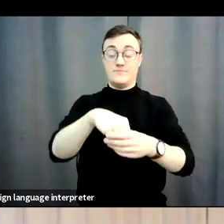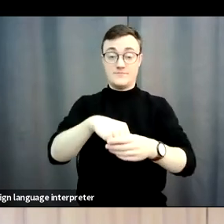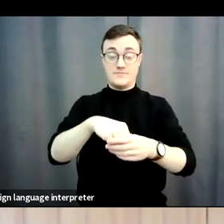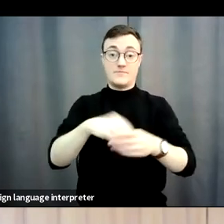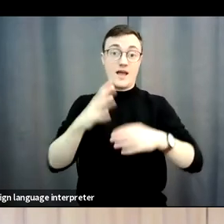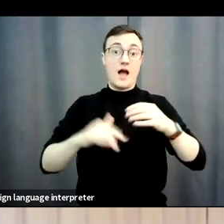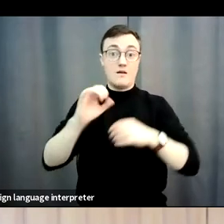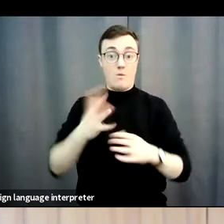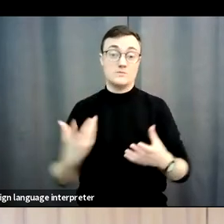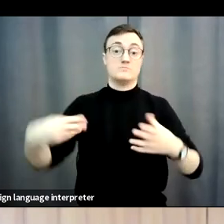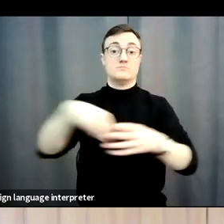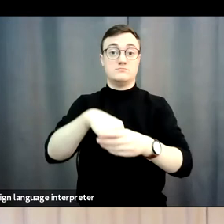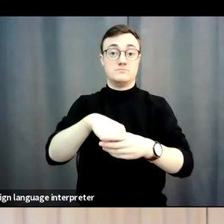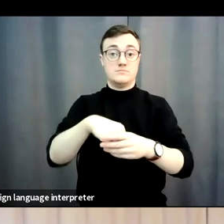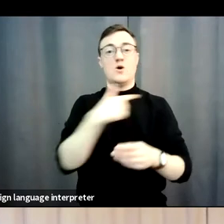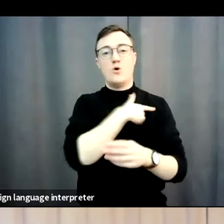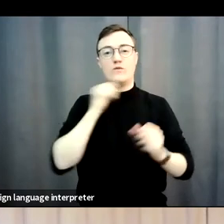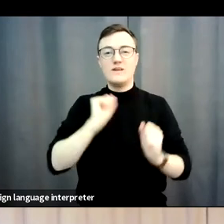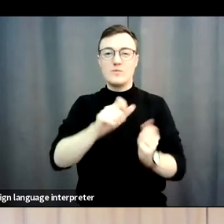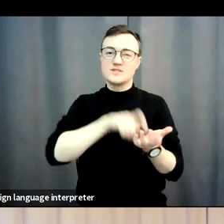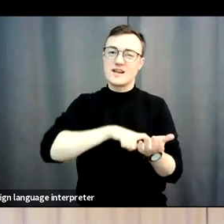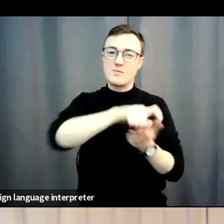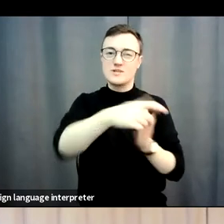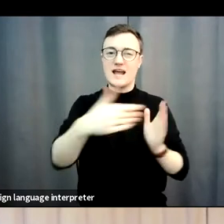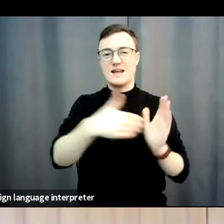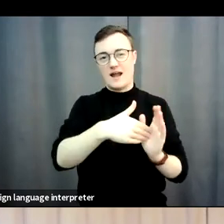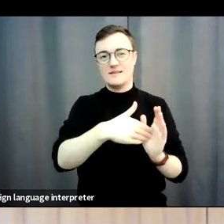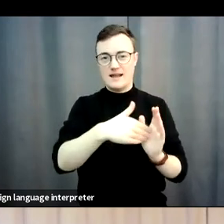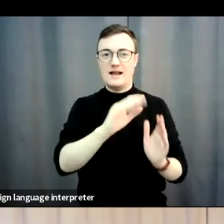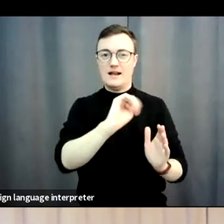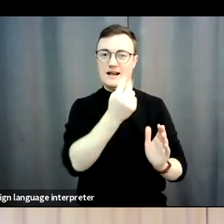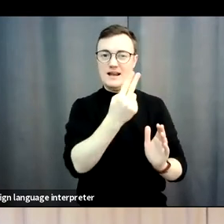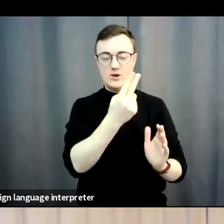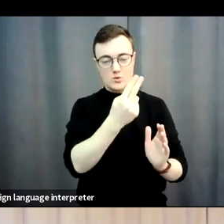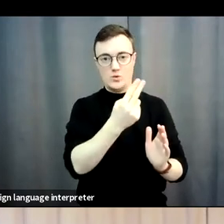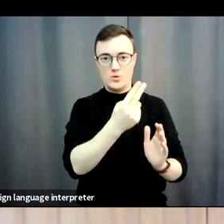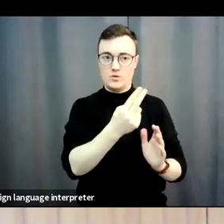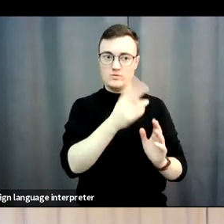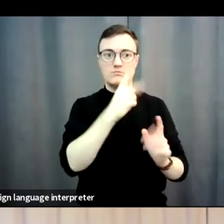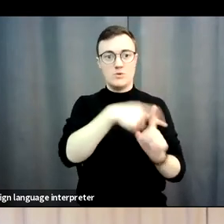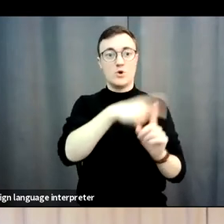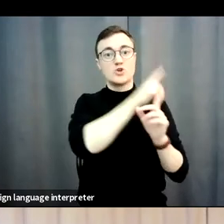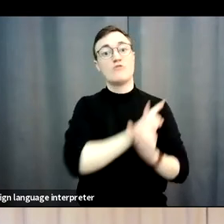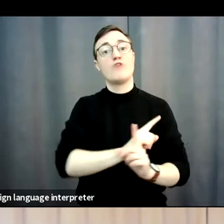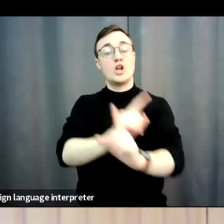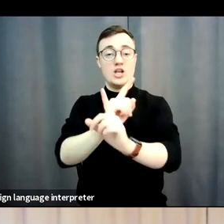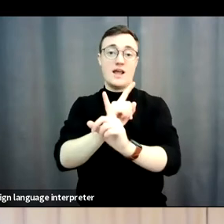the requirement to report to the UN committees and subsequently following up the recommendations, as Kirsten so brilliantly